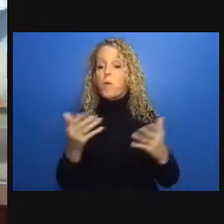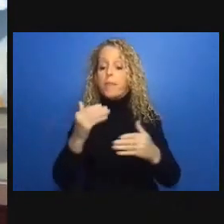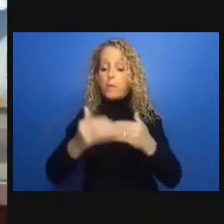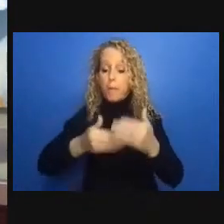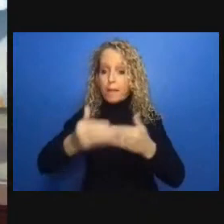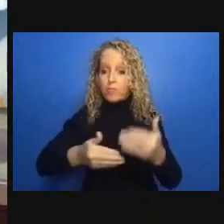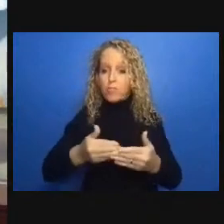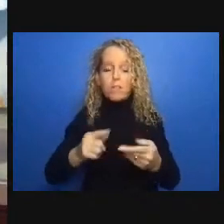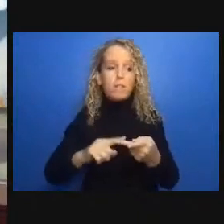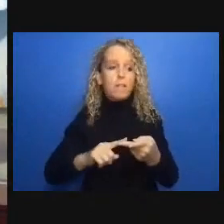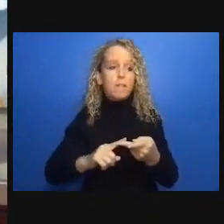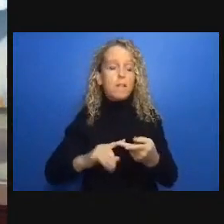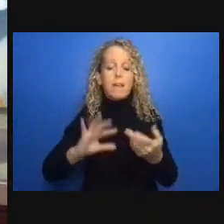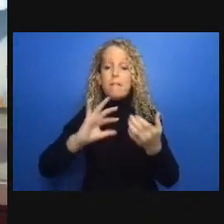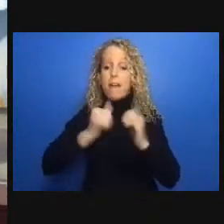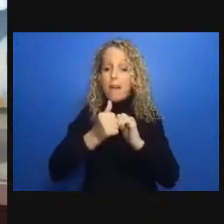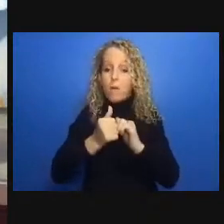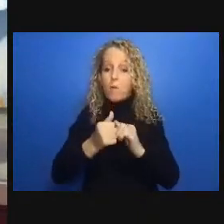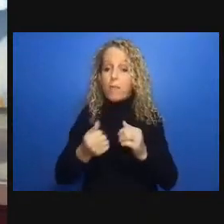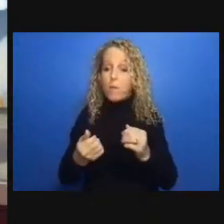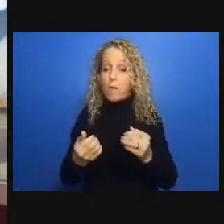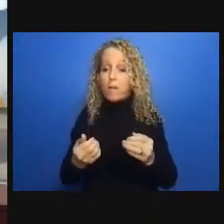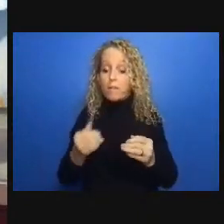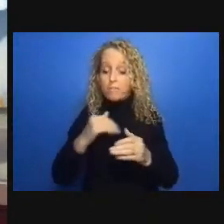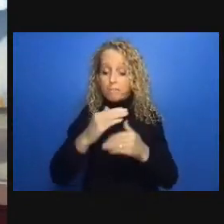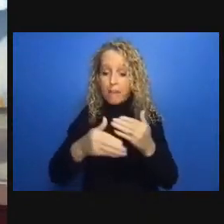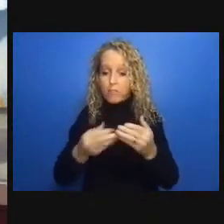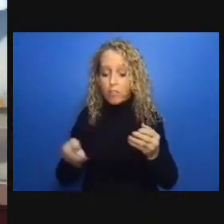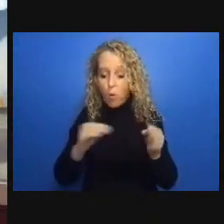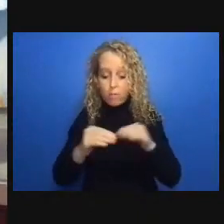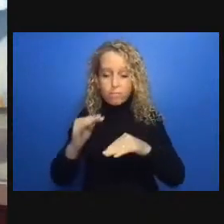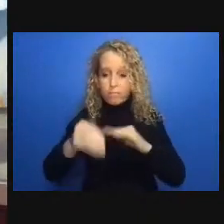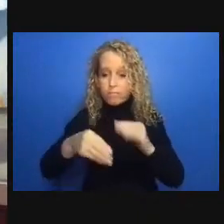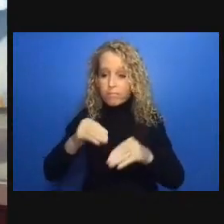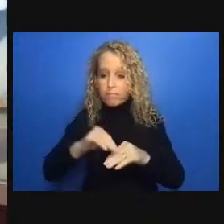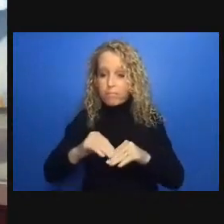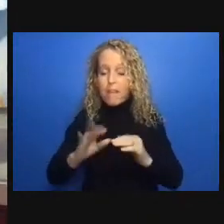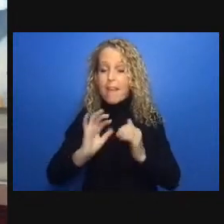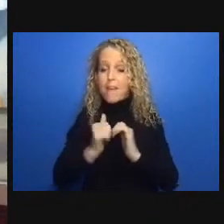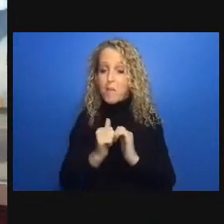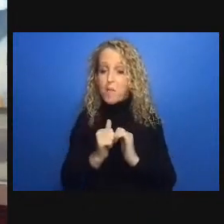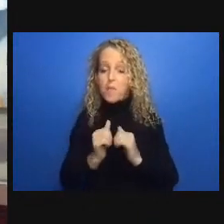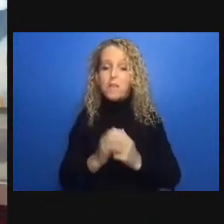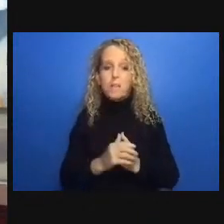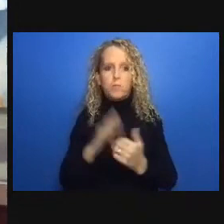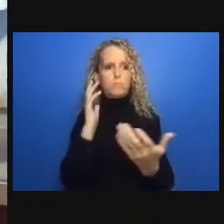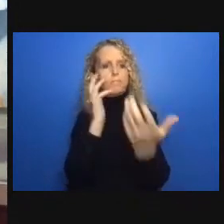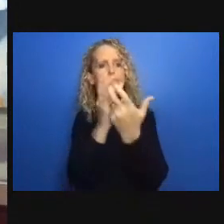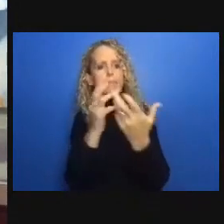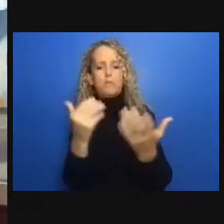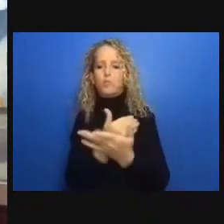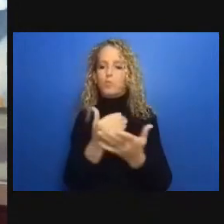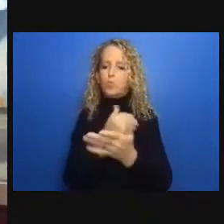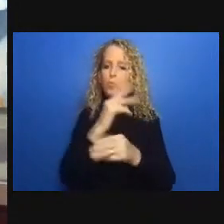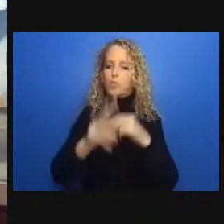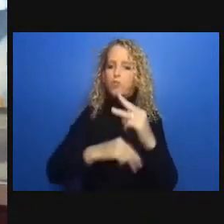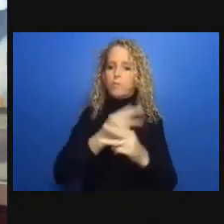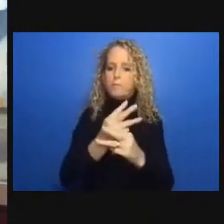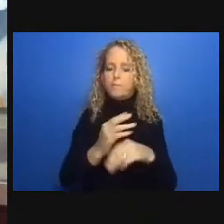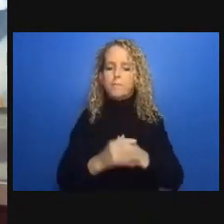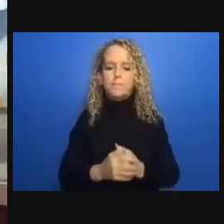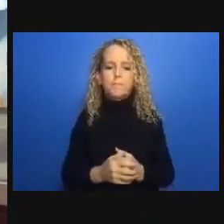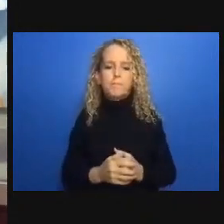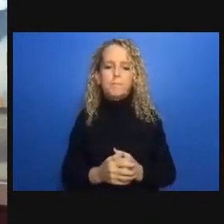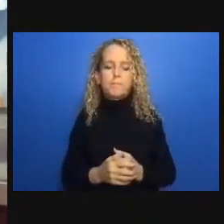to actually meet the needs of our communities in this new world that we were living in. And the other